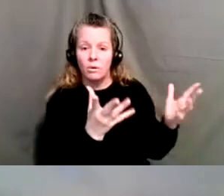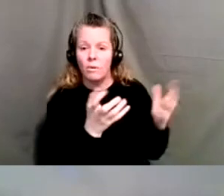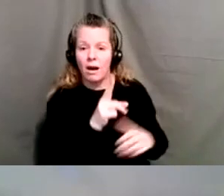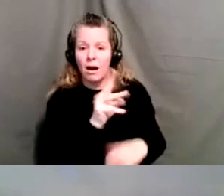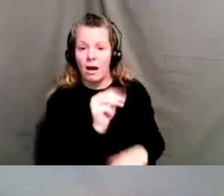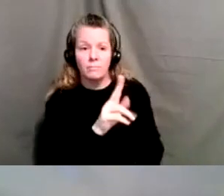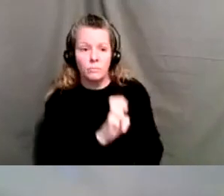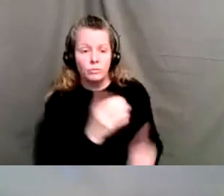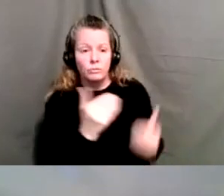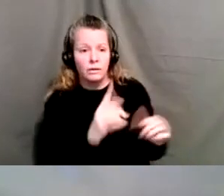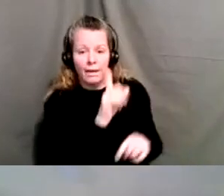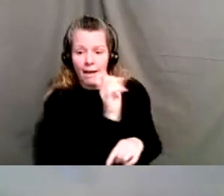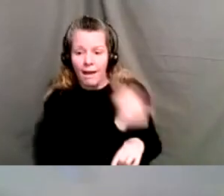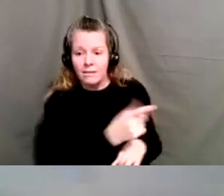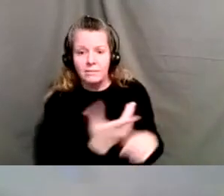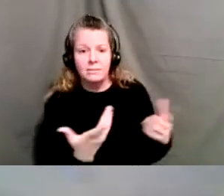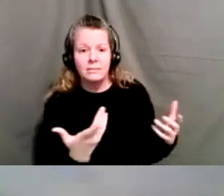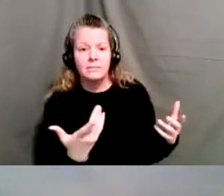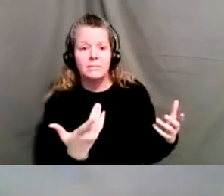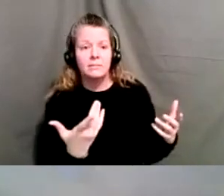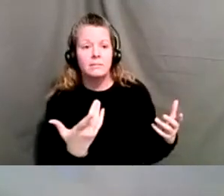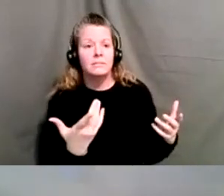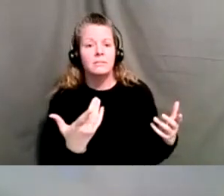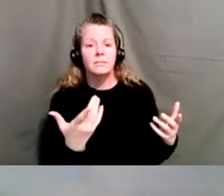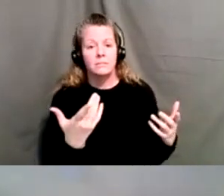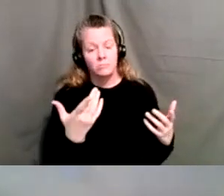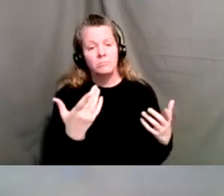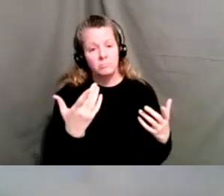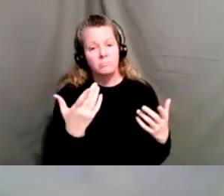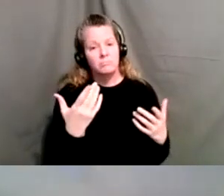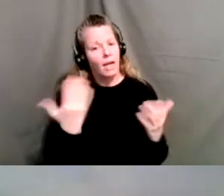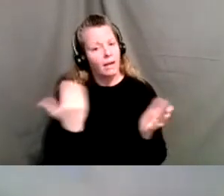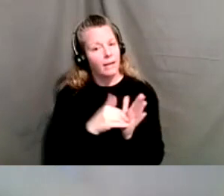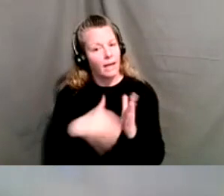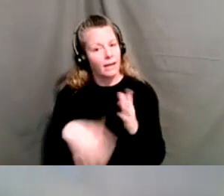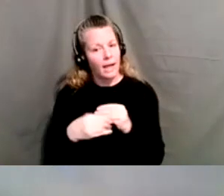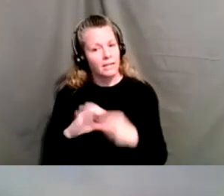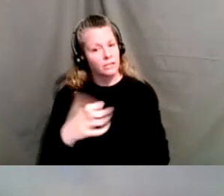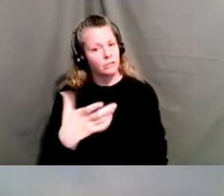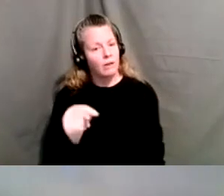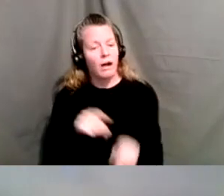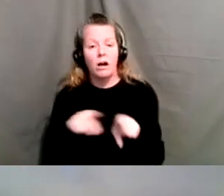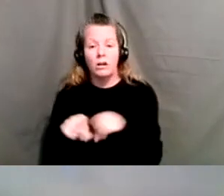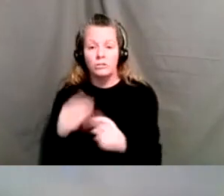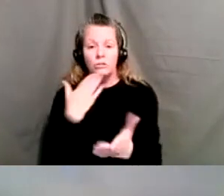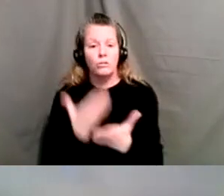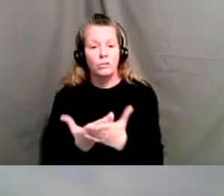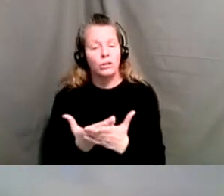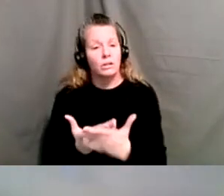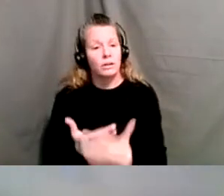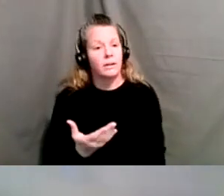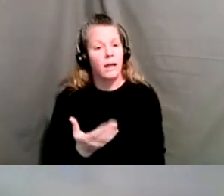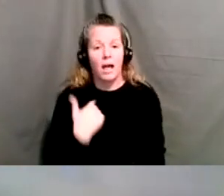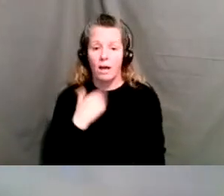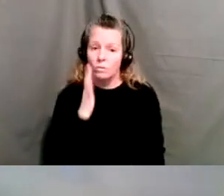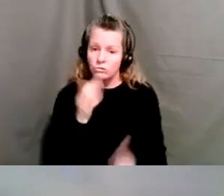presenters here, or again, putting it in chat is also good. I'll try to address all